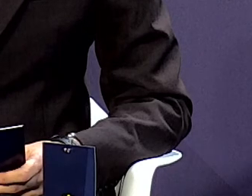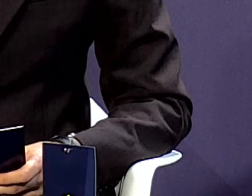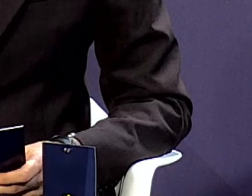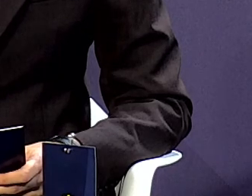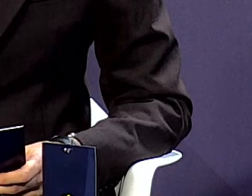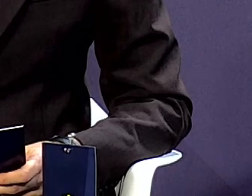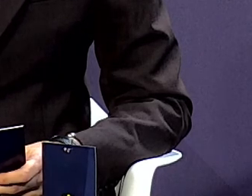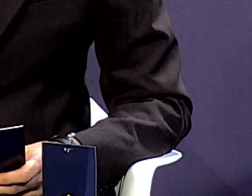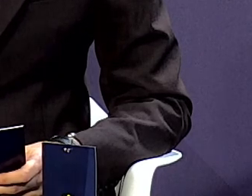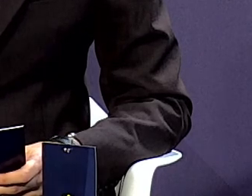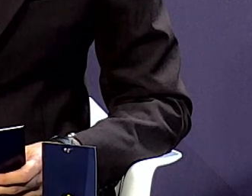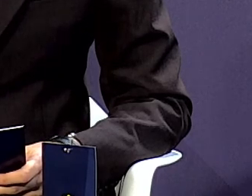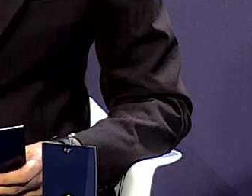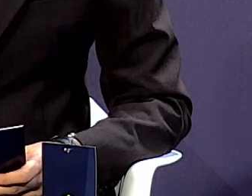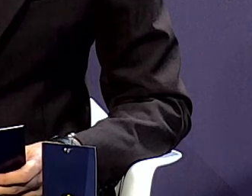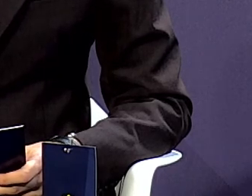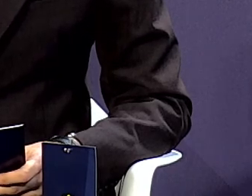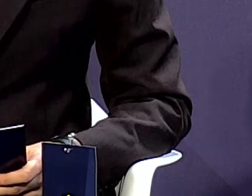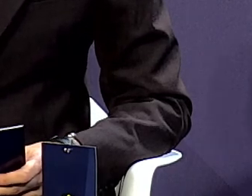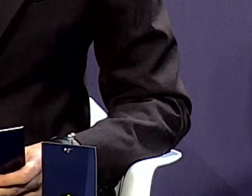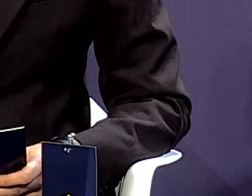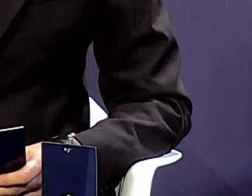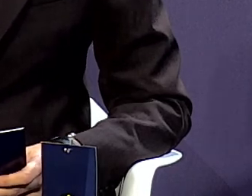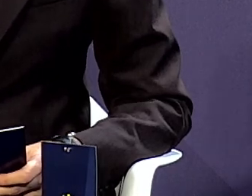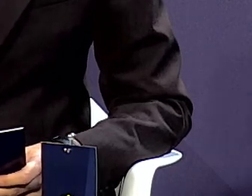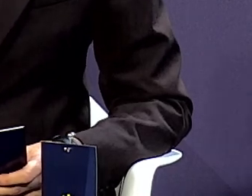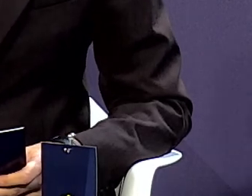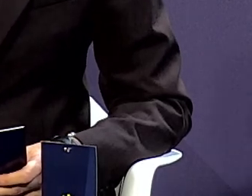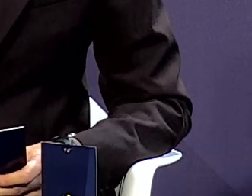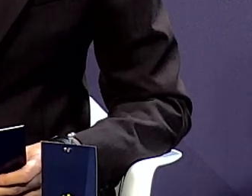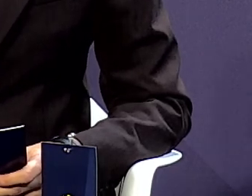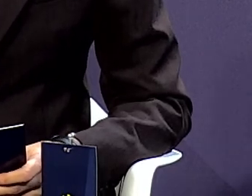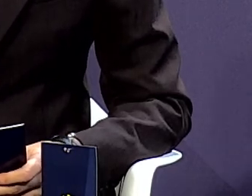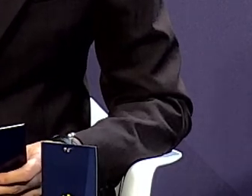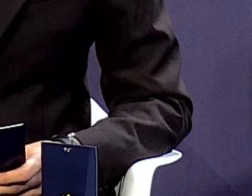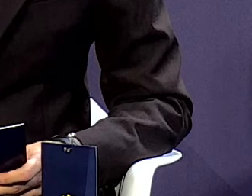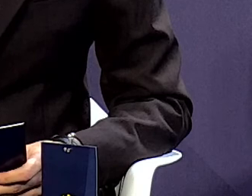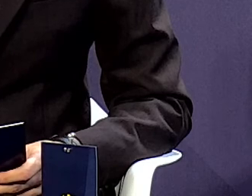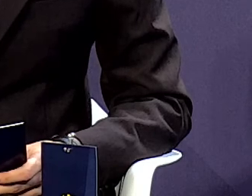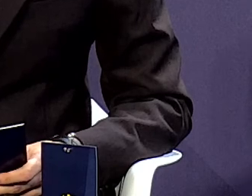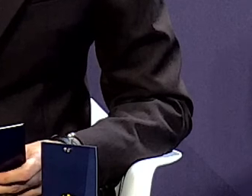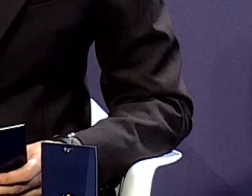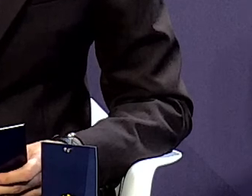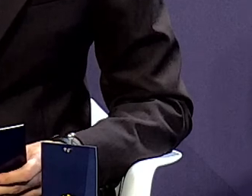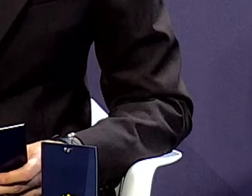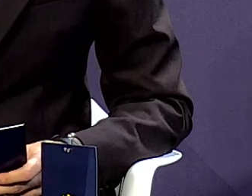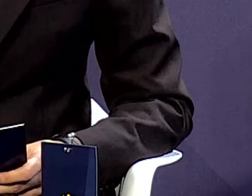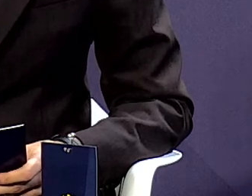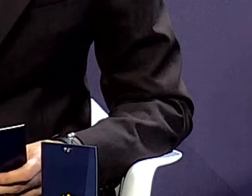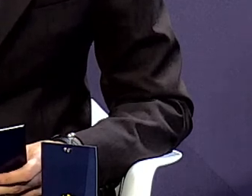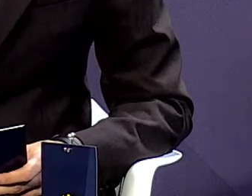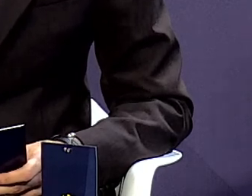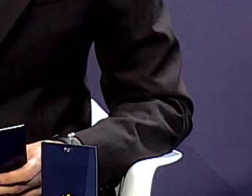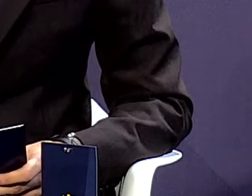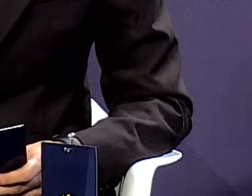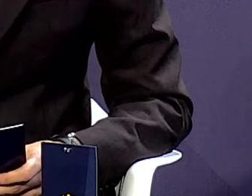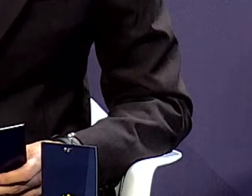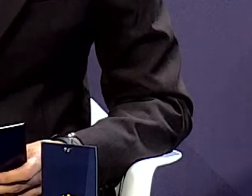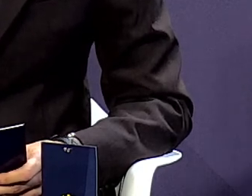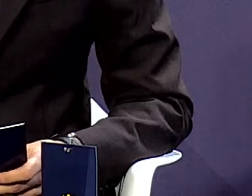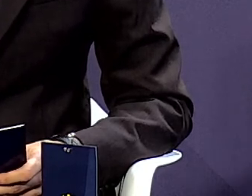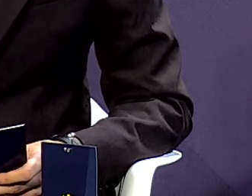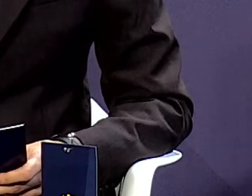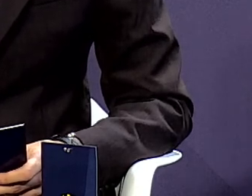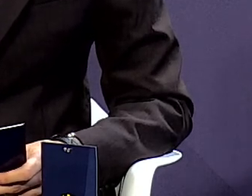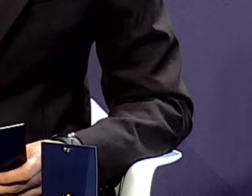Welcome back, everyone. Only after 2 hours inside the program, we're already digging in and we're already starting the discussions on the topic